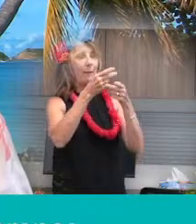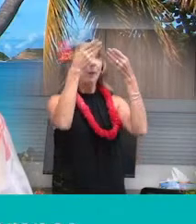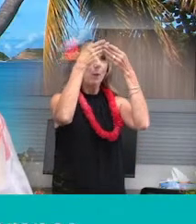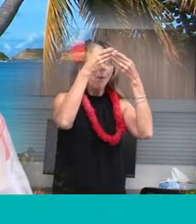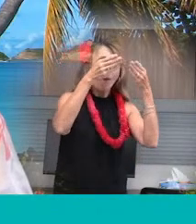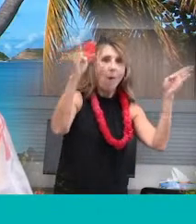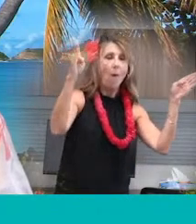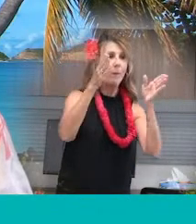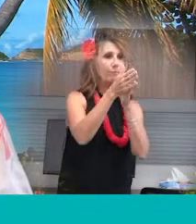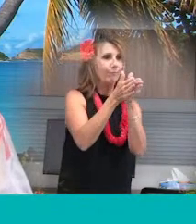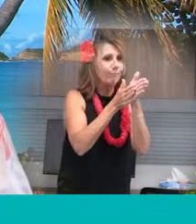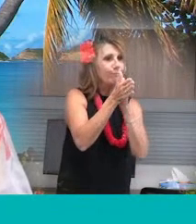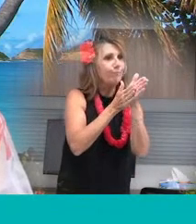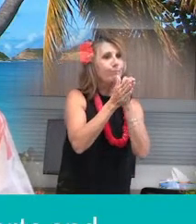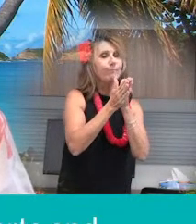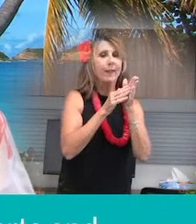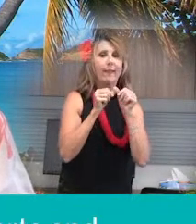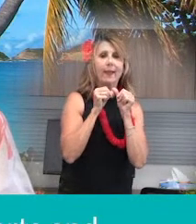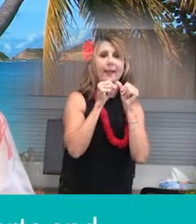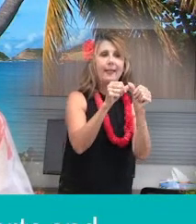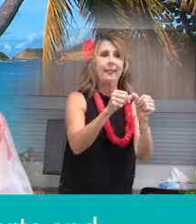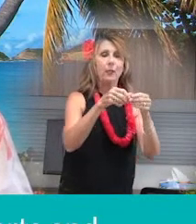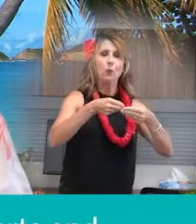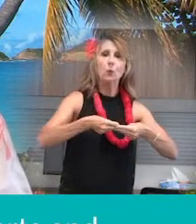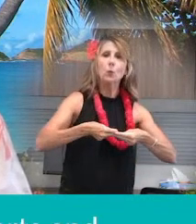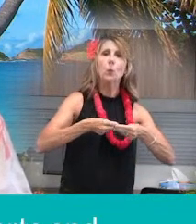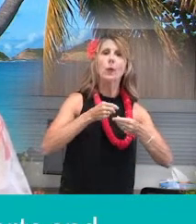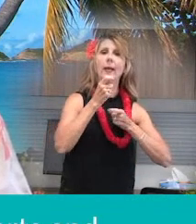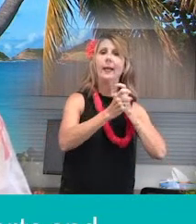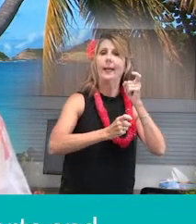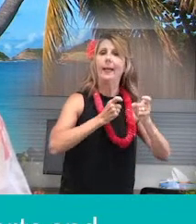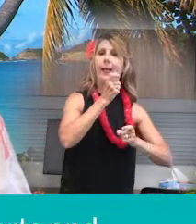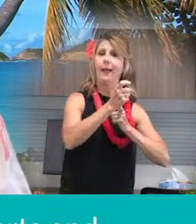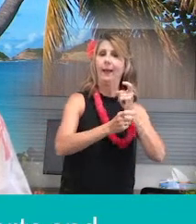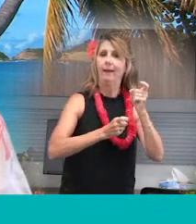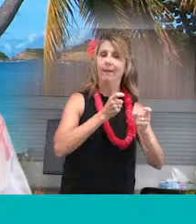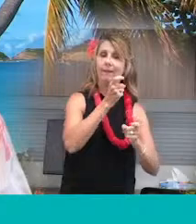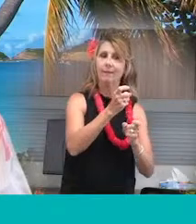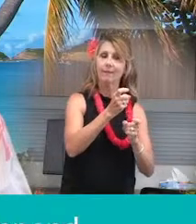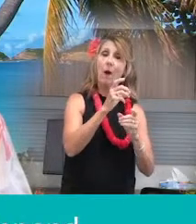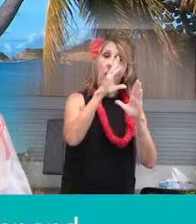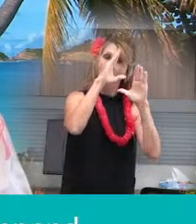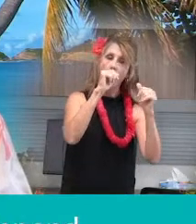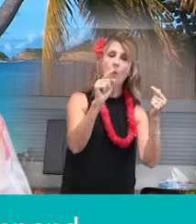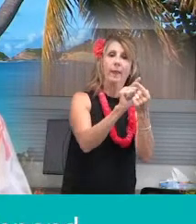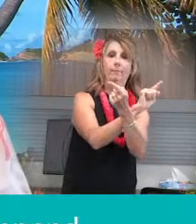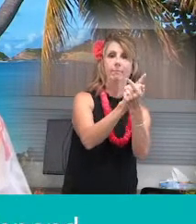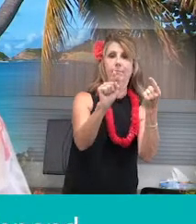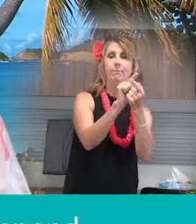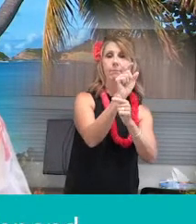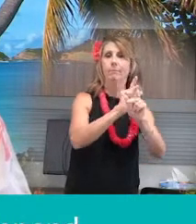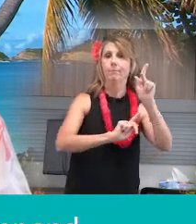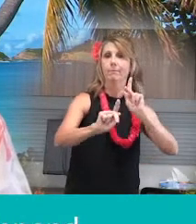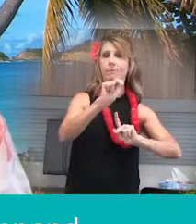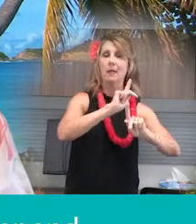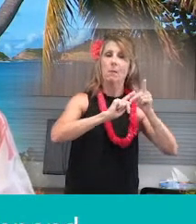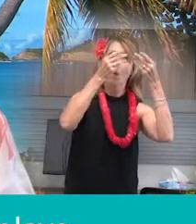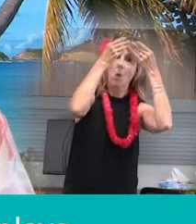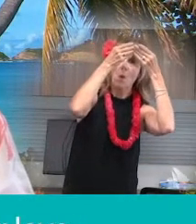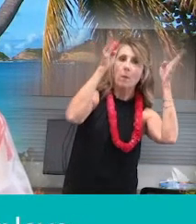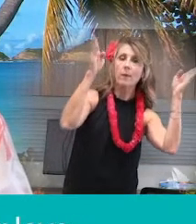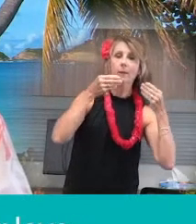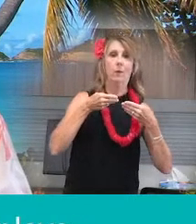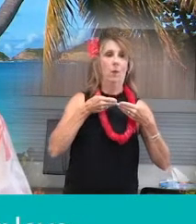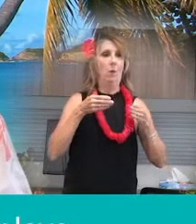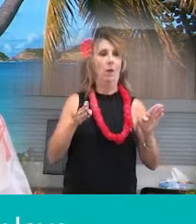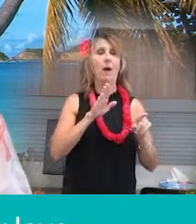lasting difference in our world. May they find many receptive hearts and minds for the wisdom they have to offer and